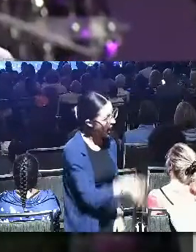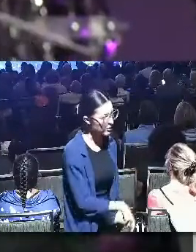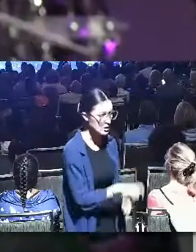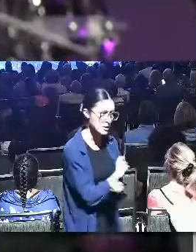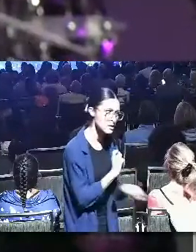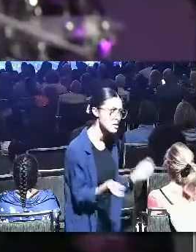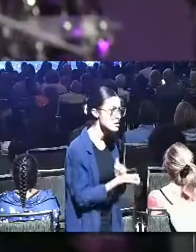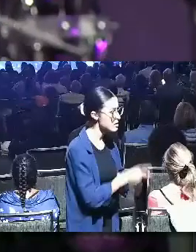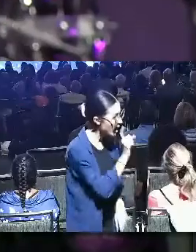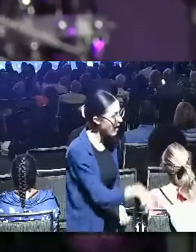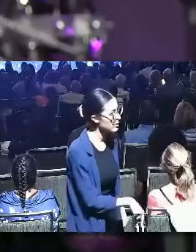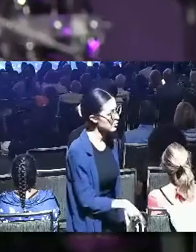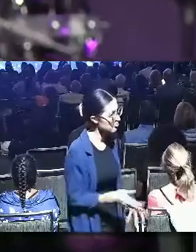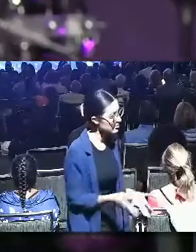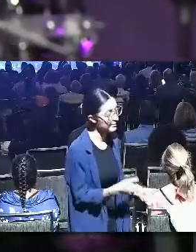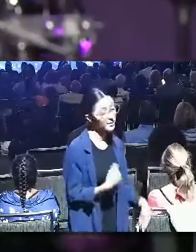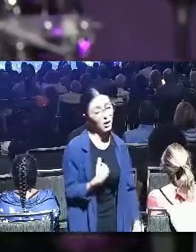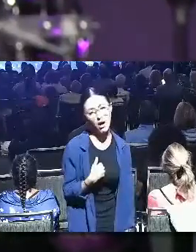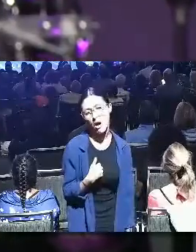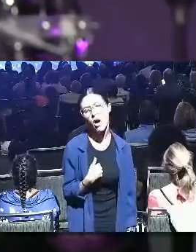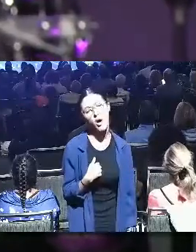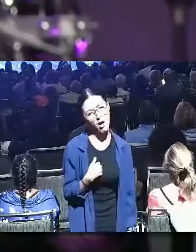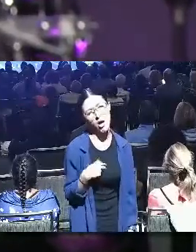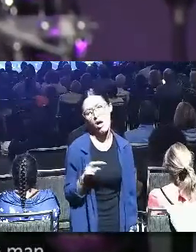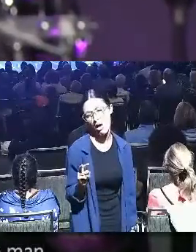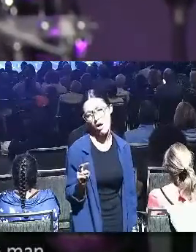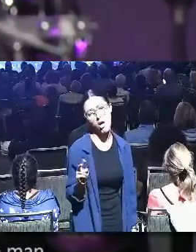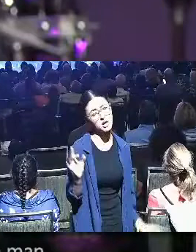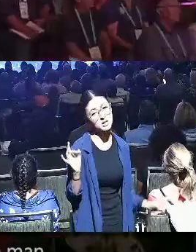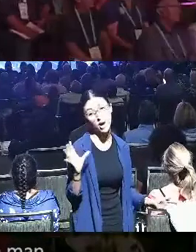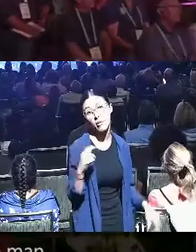I just went with it. I'm like, man, that's terrible.